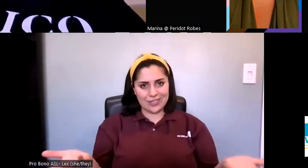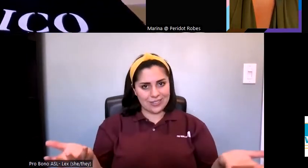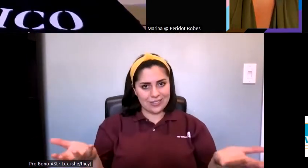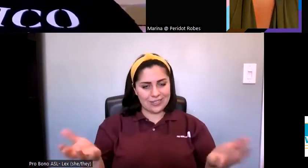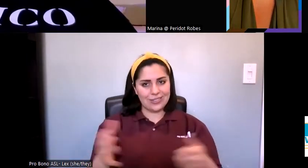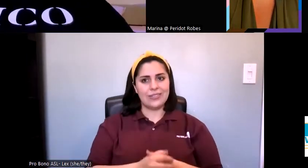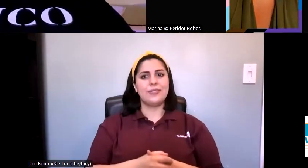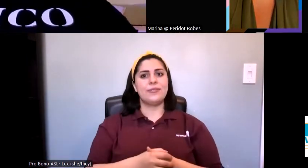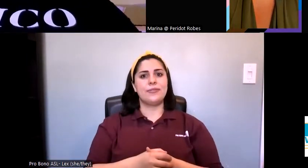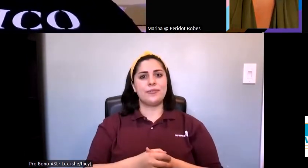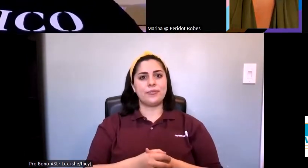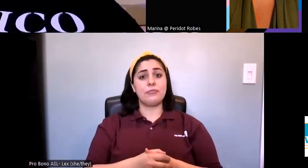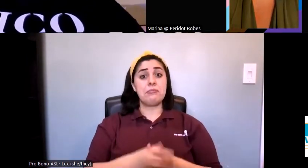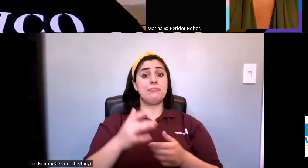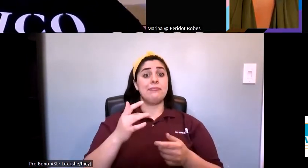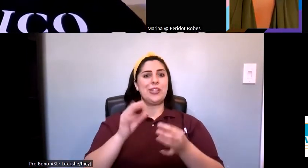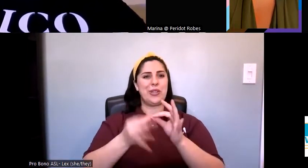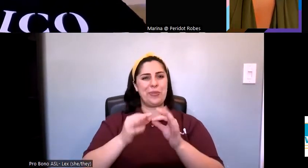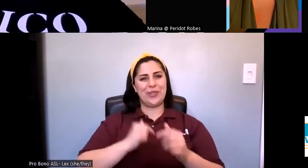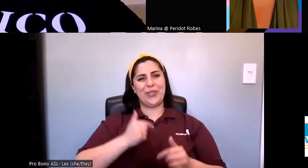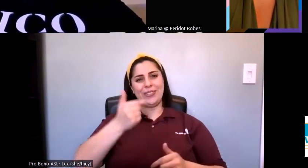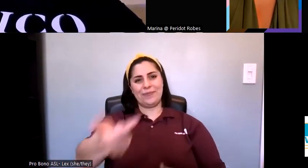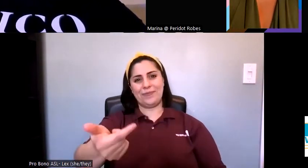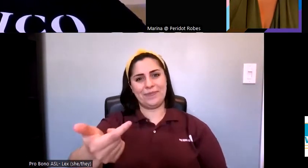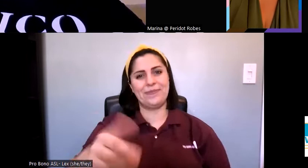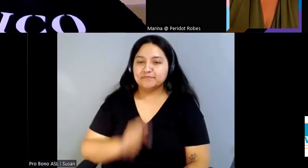Wow, I'm just listening to you. I'm like, so